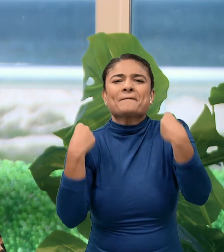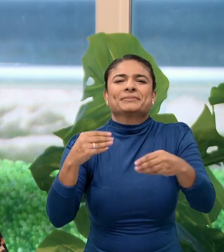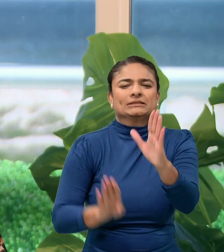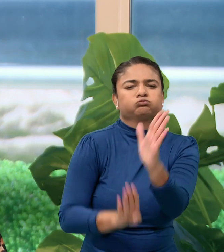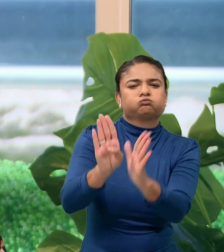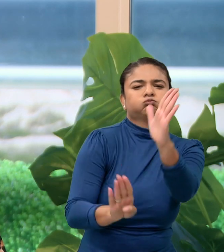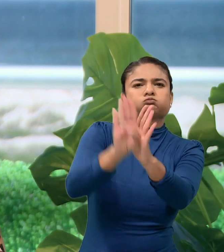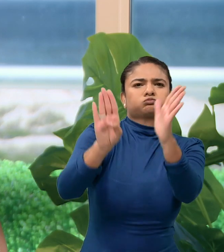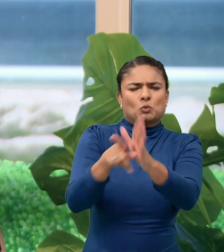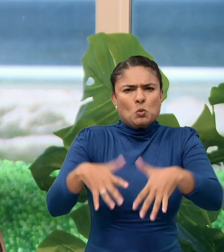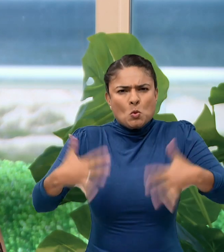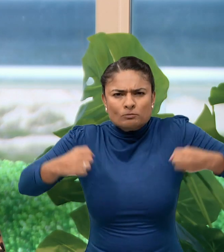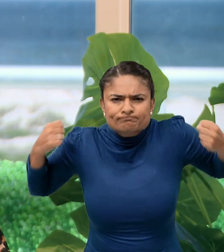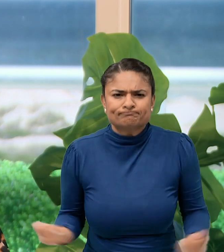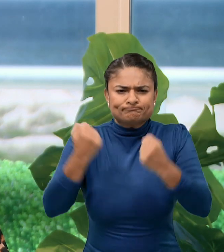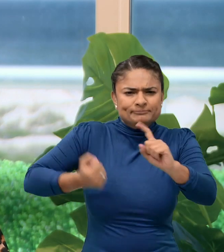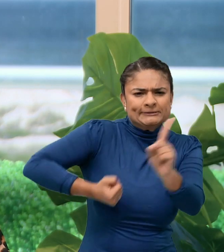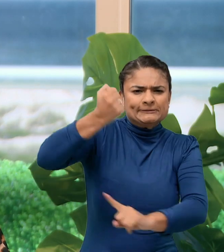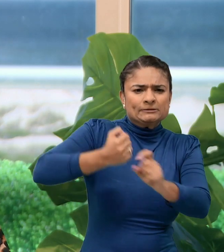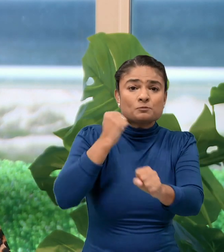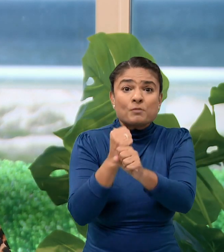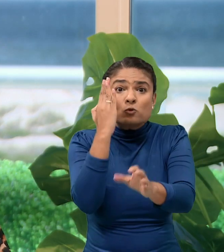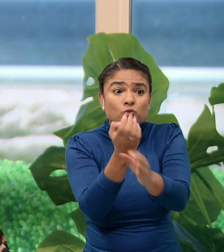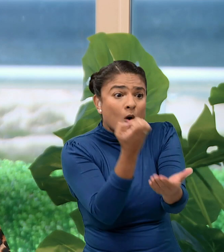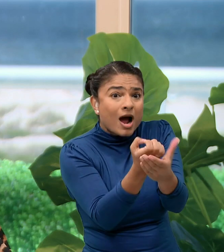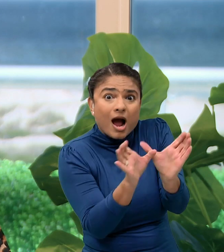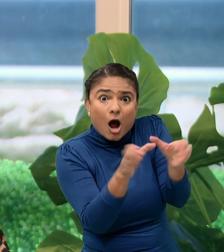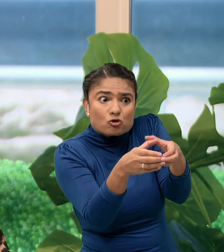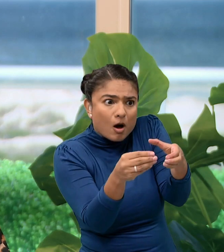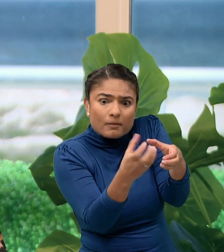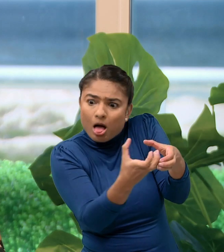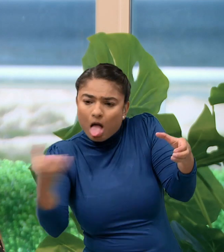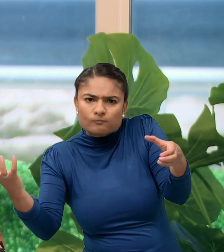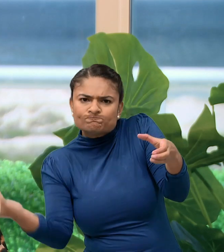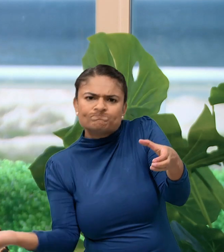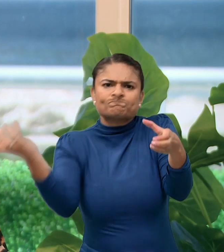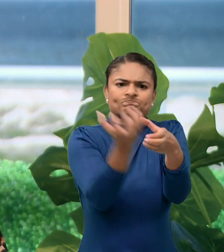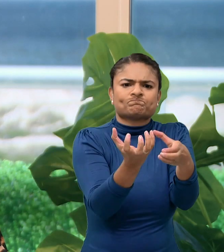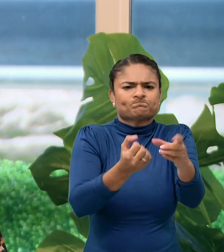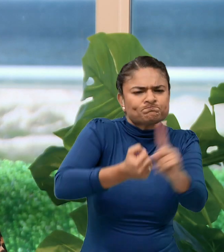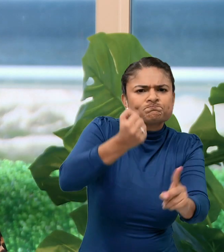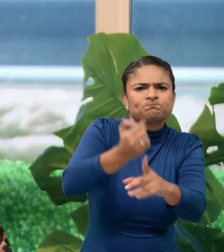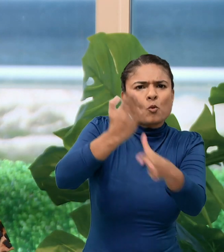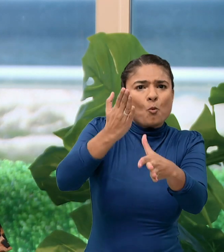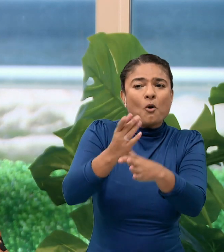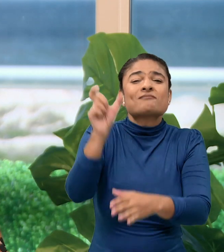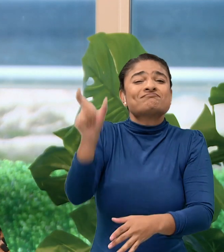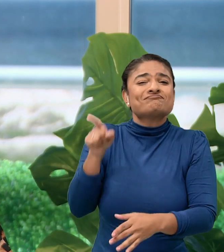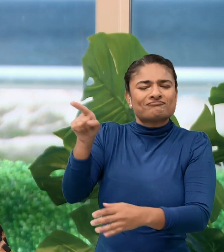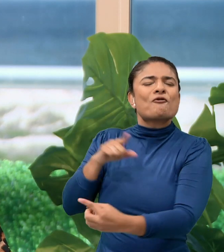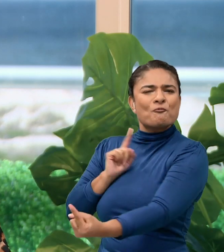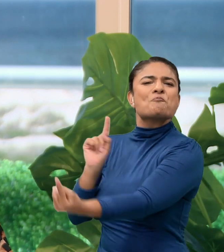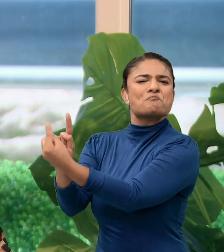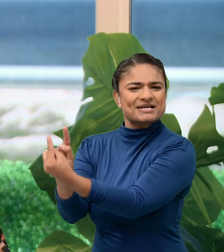actively involved in business development to enable economic empowerment for marginalized and vulnerable groups in South Africa. Let's